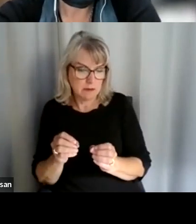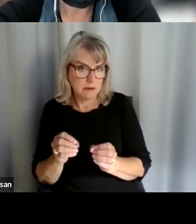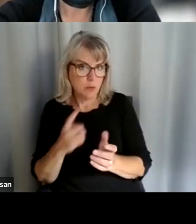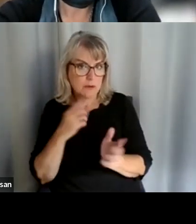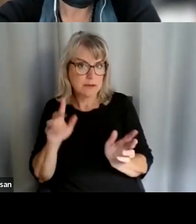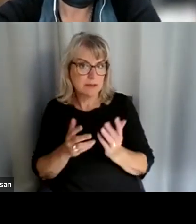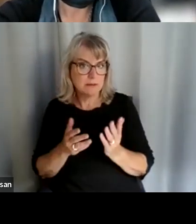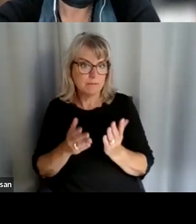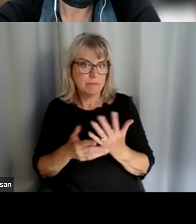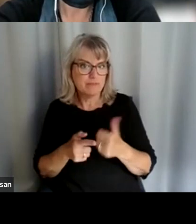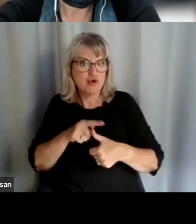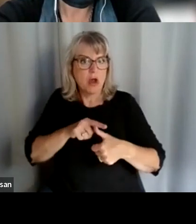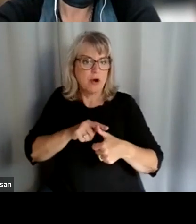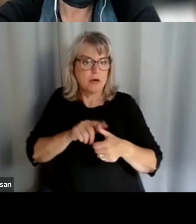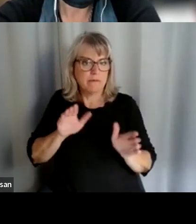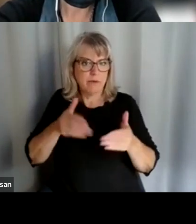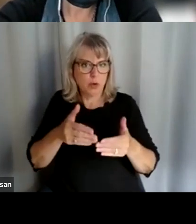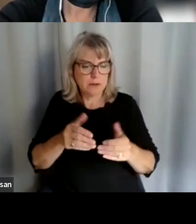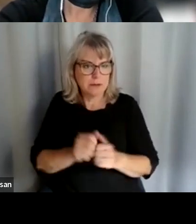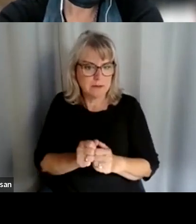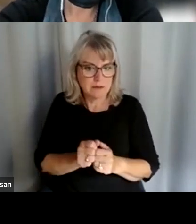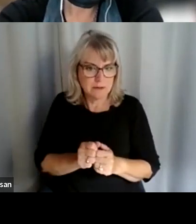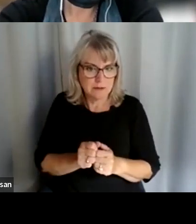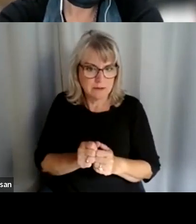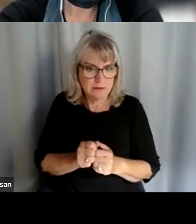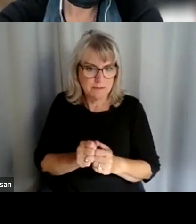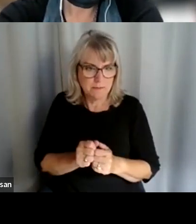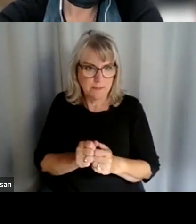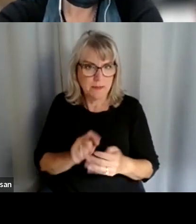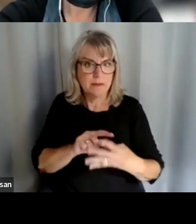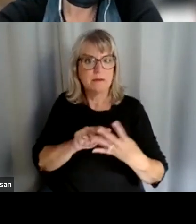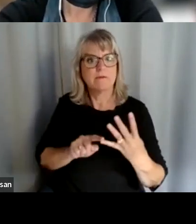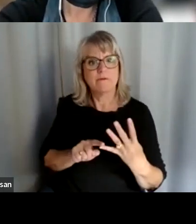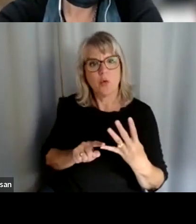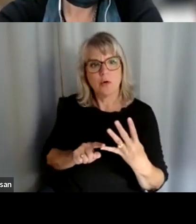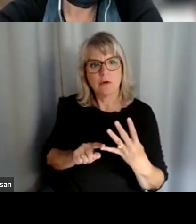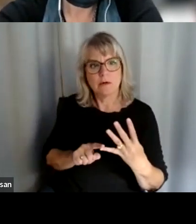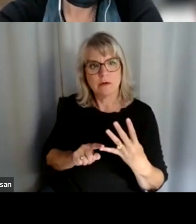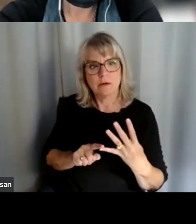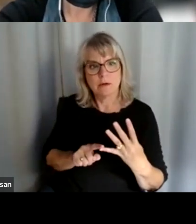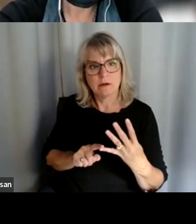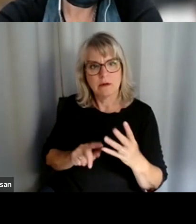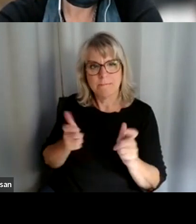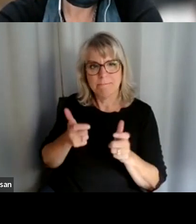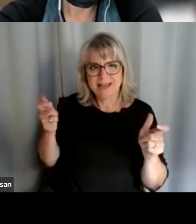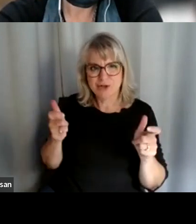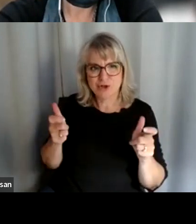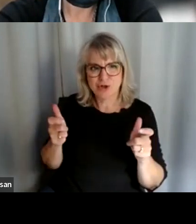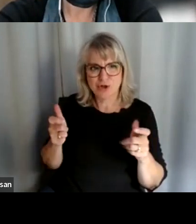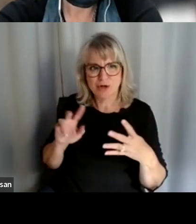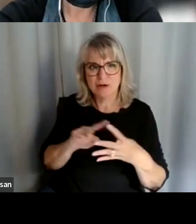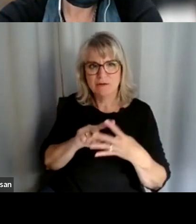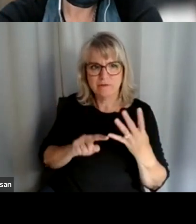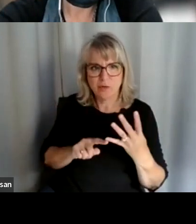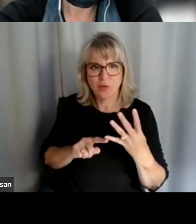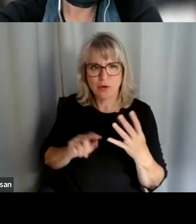focus of all our policy legislation right now, which is the four major I don't want to use the word polluting, but the four